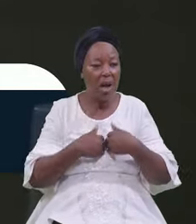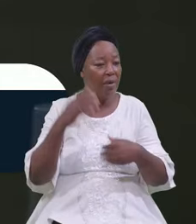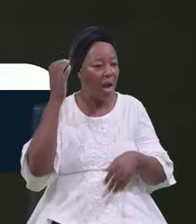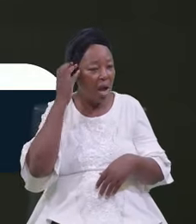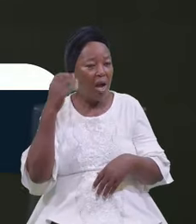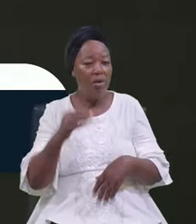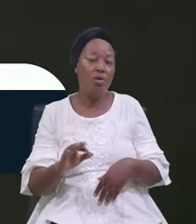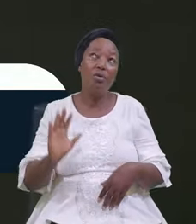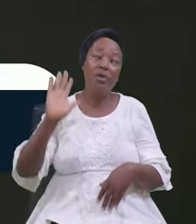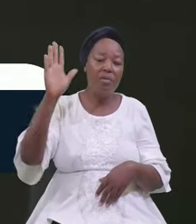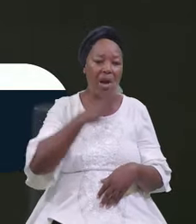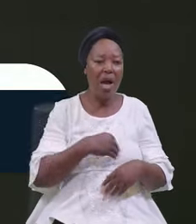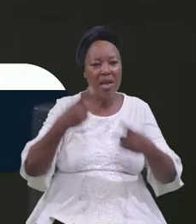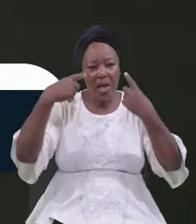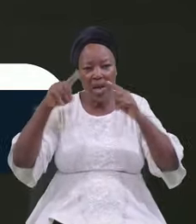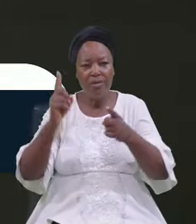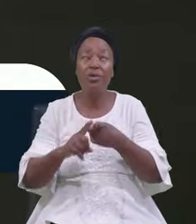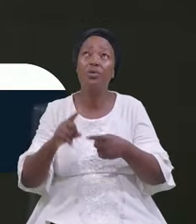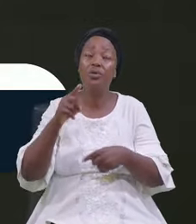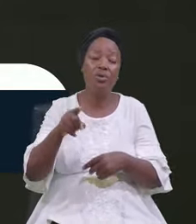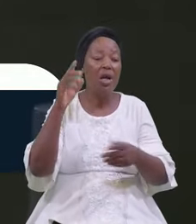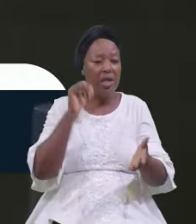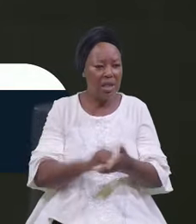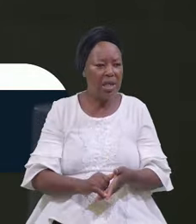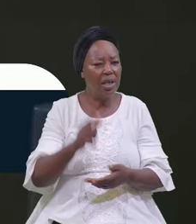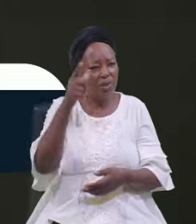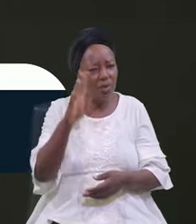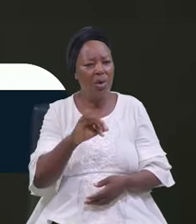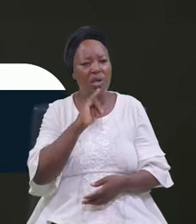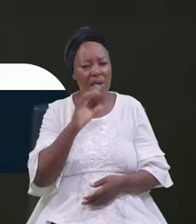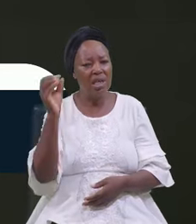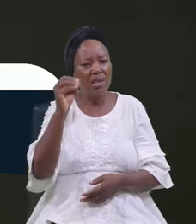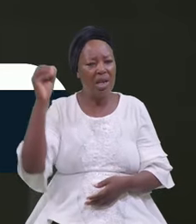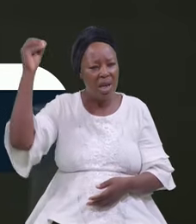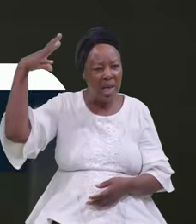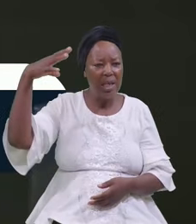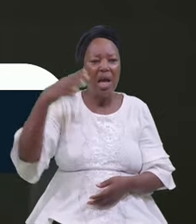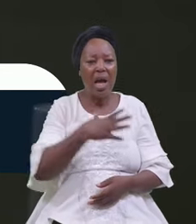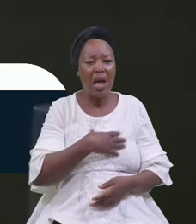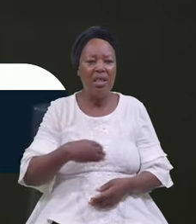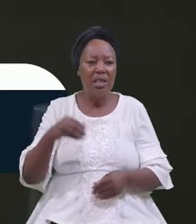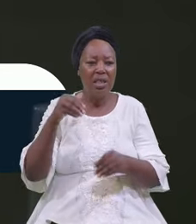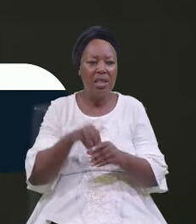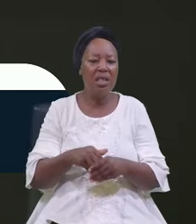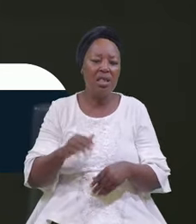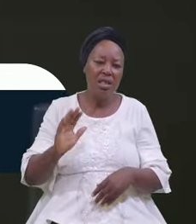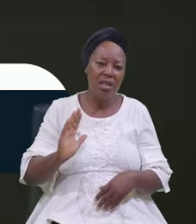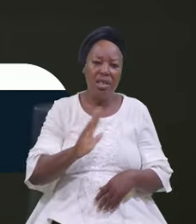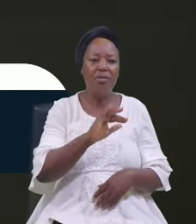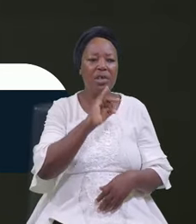and declare unto you, that God is light, and in him is